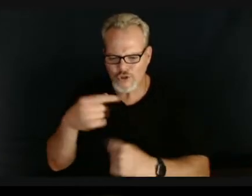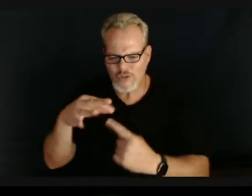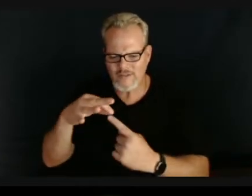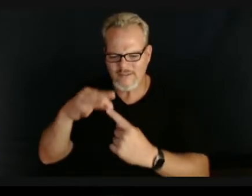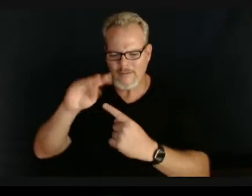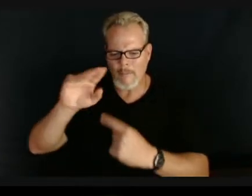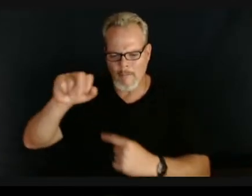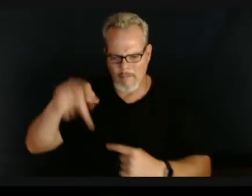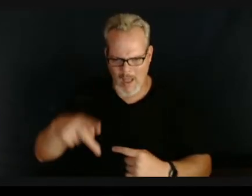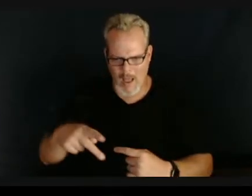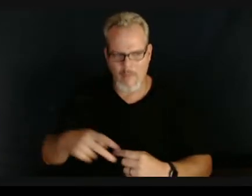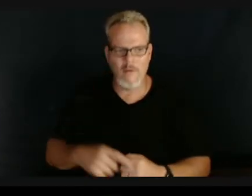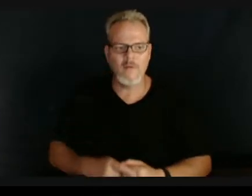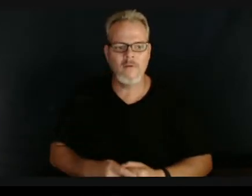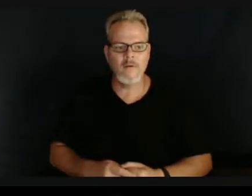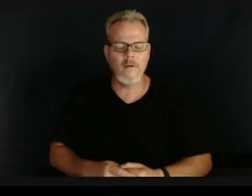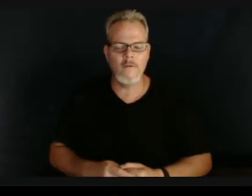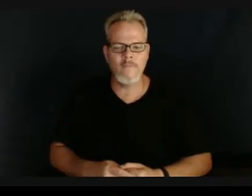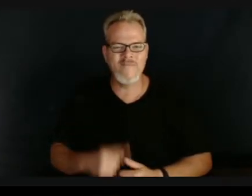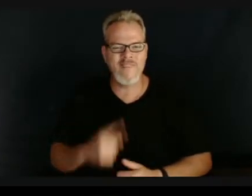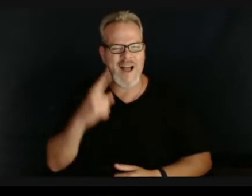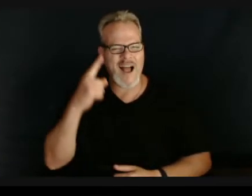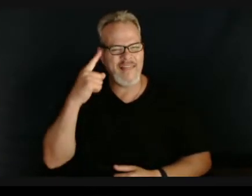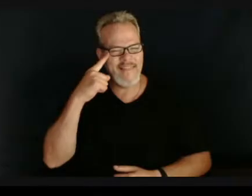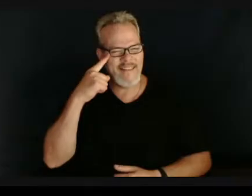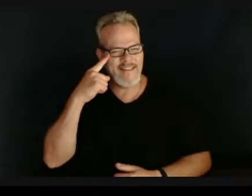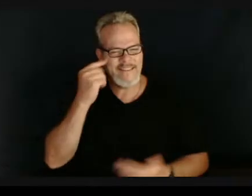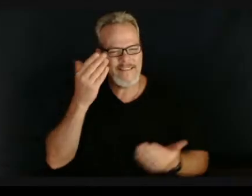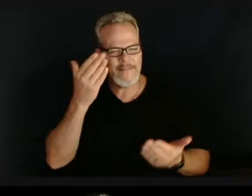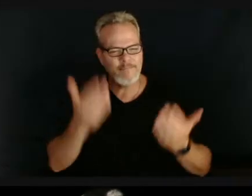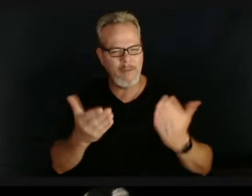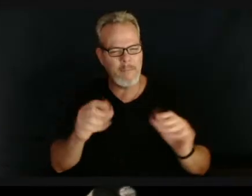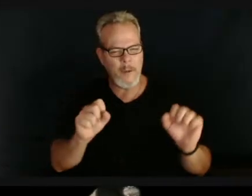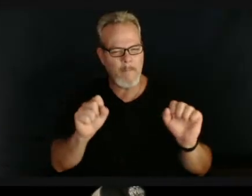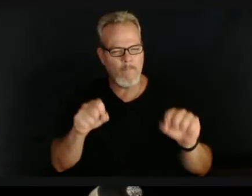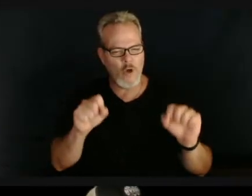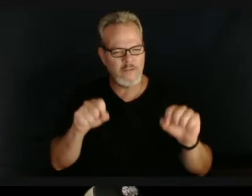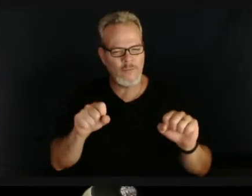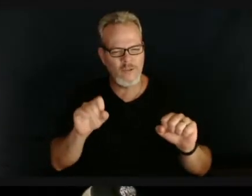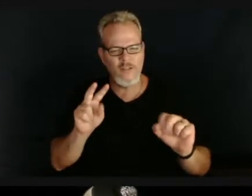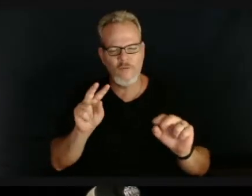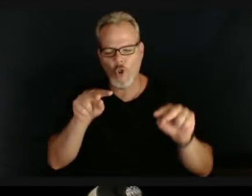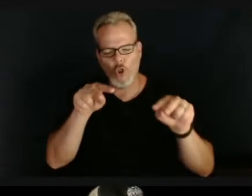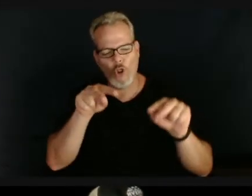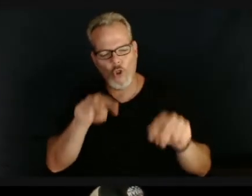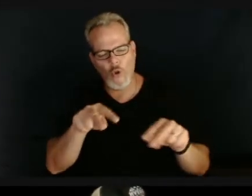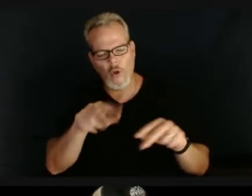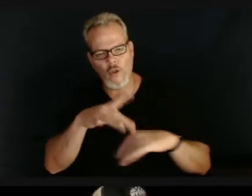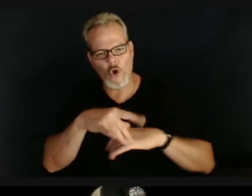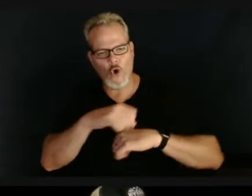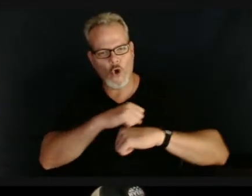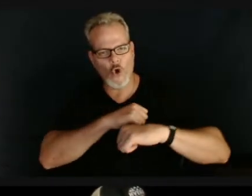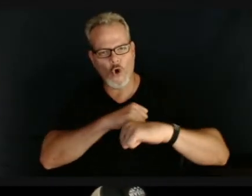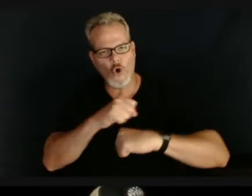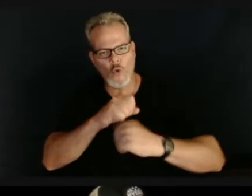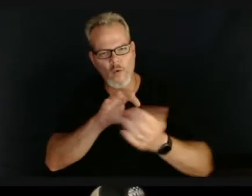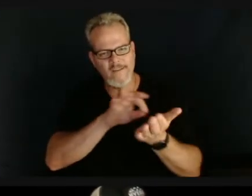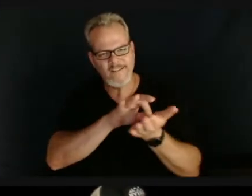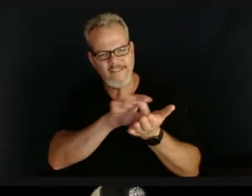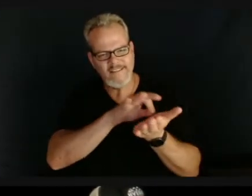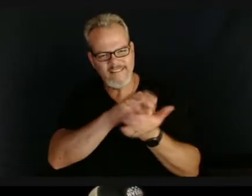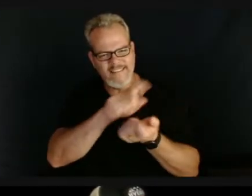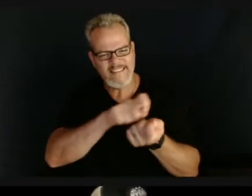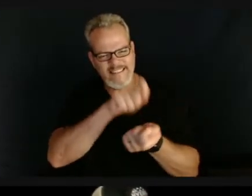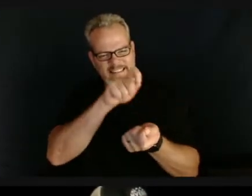I think it might be possible if you're getting the earthquake catalog directly to get some of those events. I'm not sure how many get filtered out